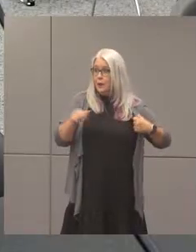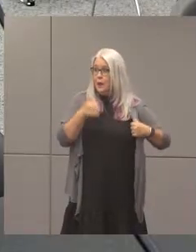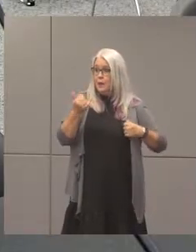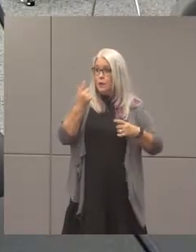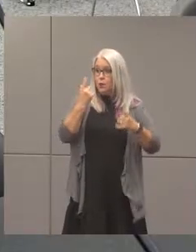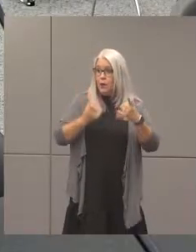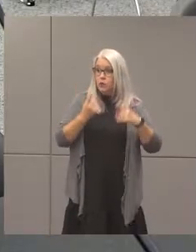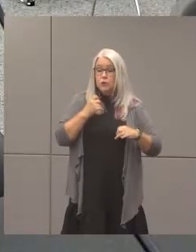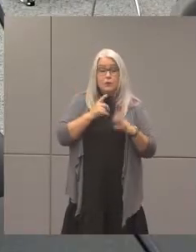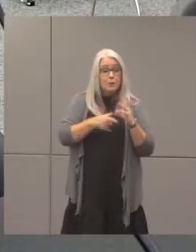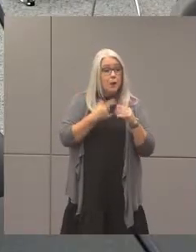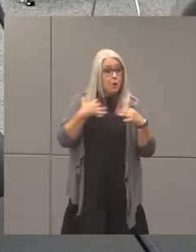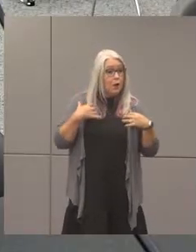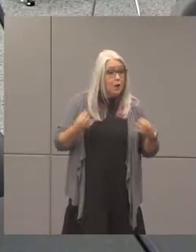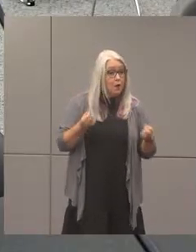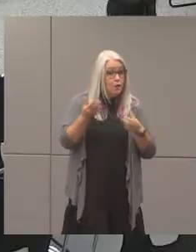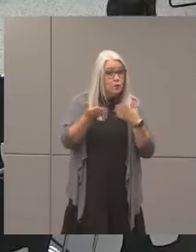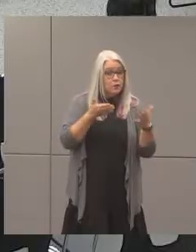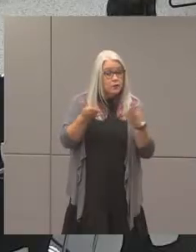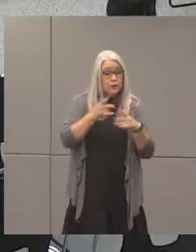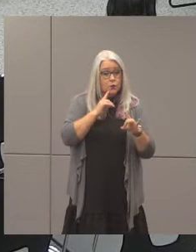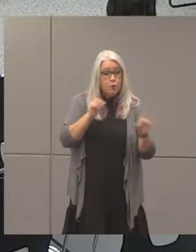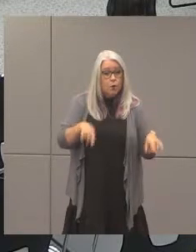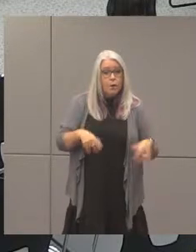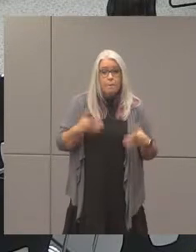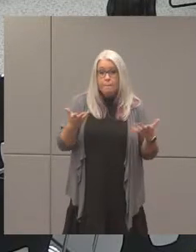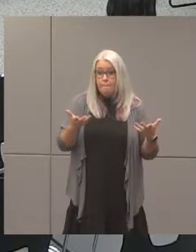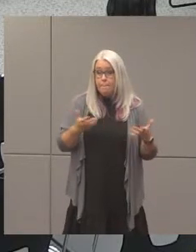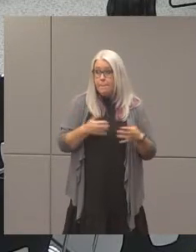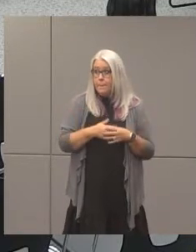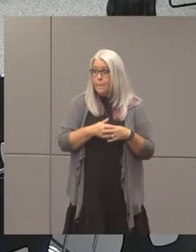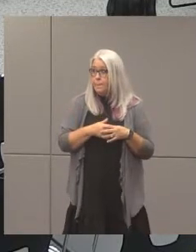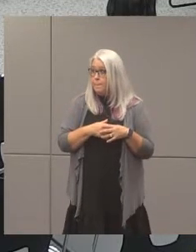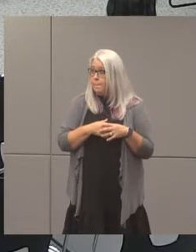health services report at all?